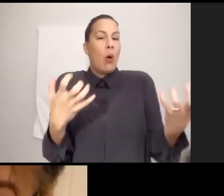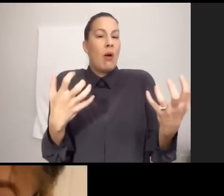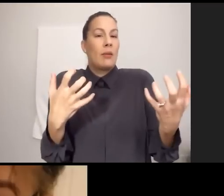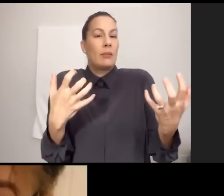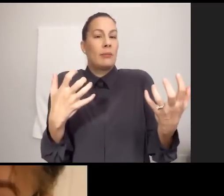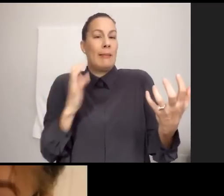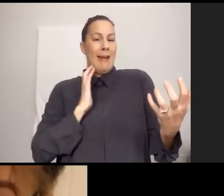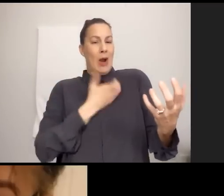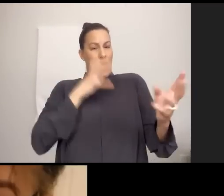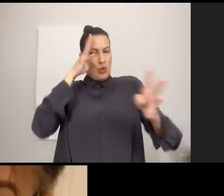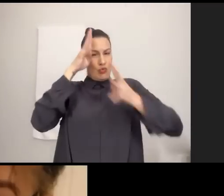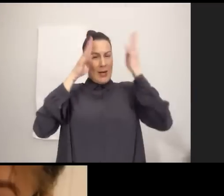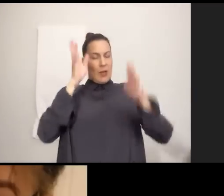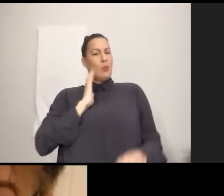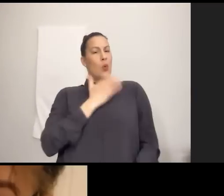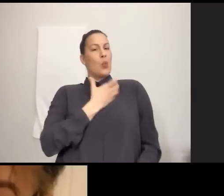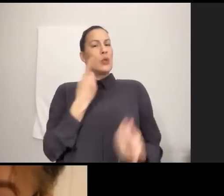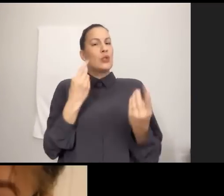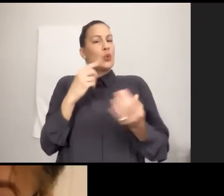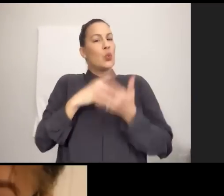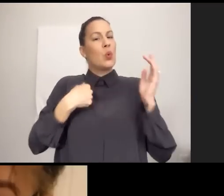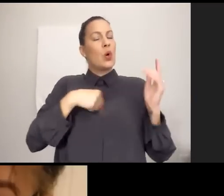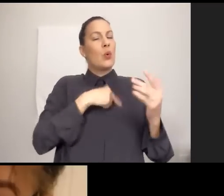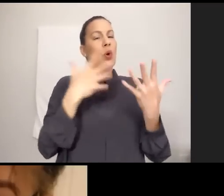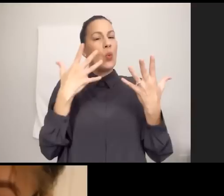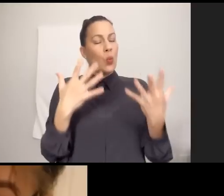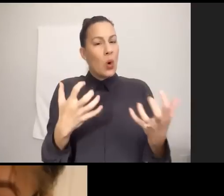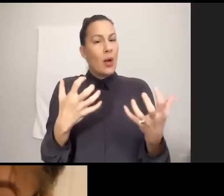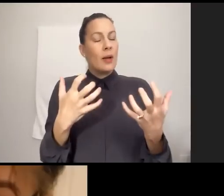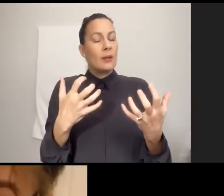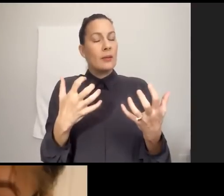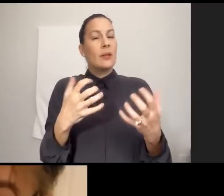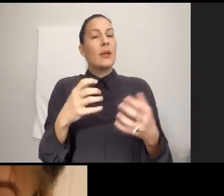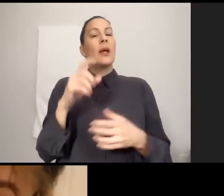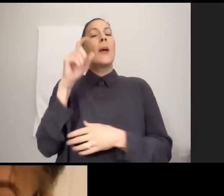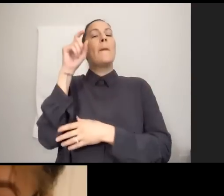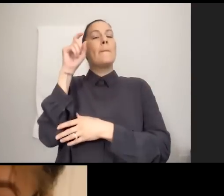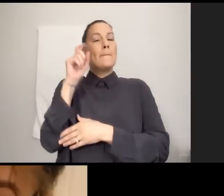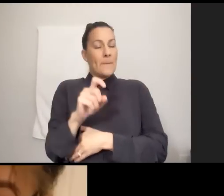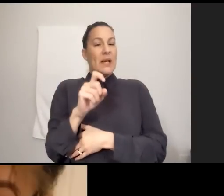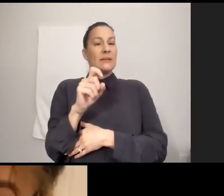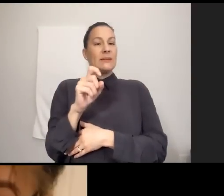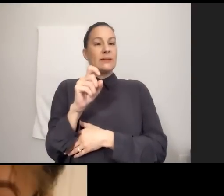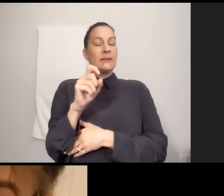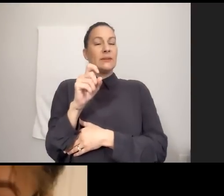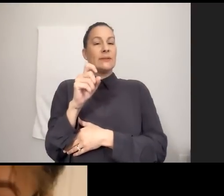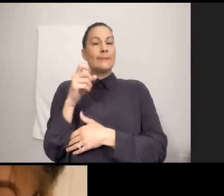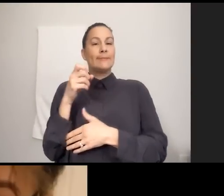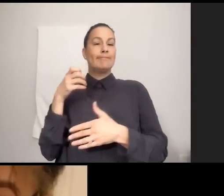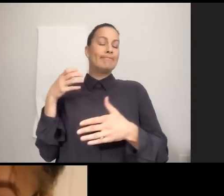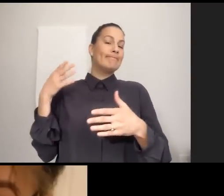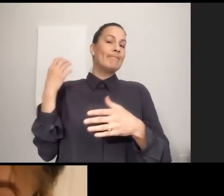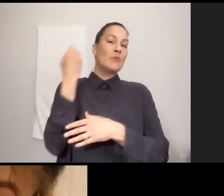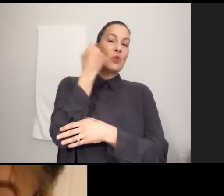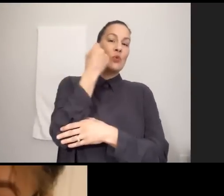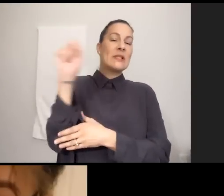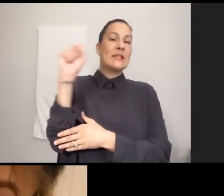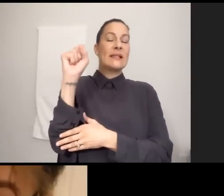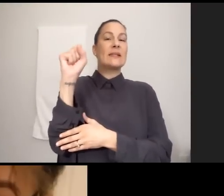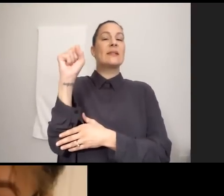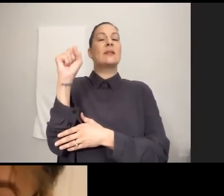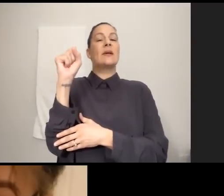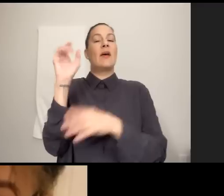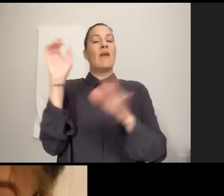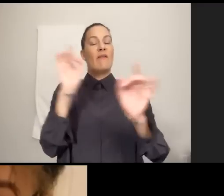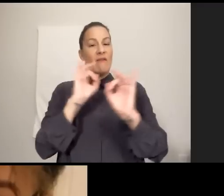against xenophobia, whorephobia, environmental racism, and all state violence. Only together are we going to realize our goal of